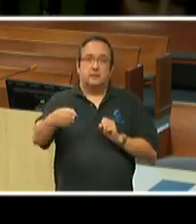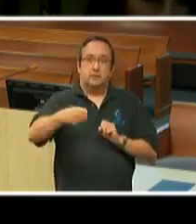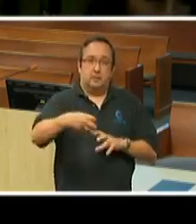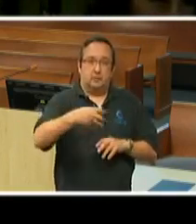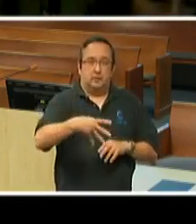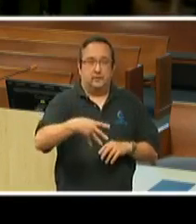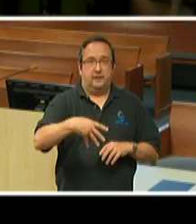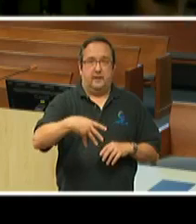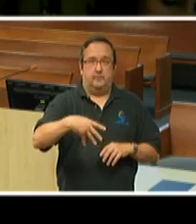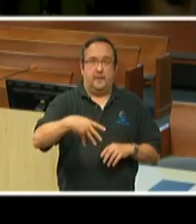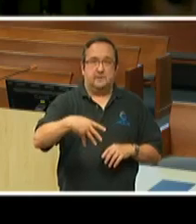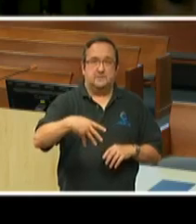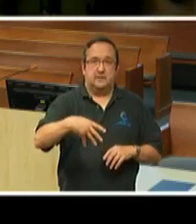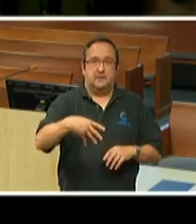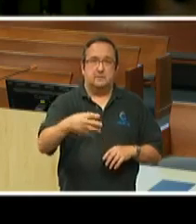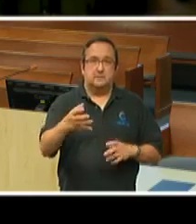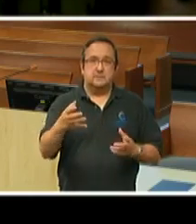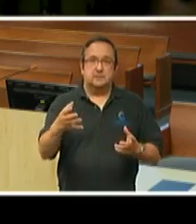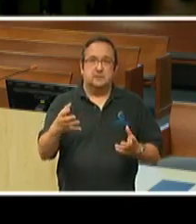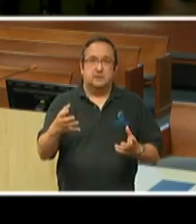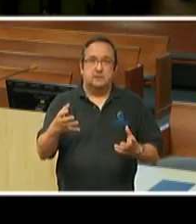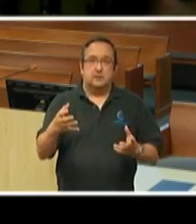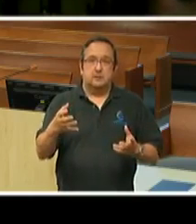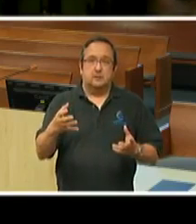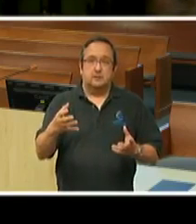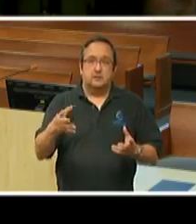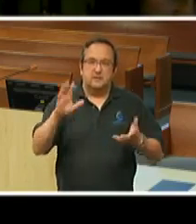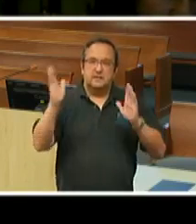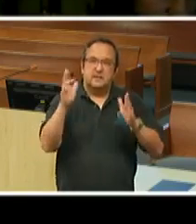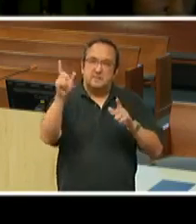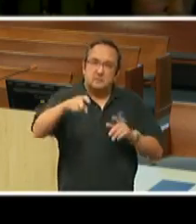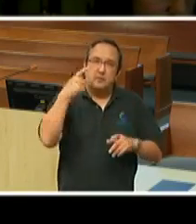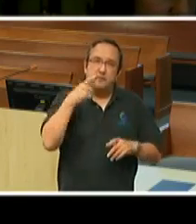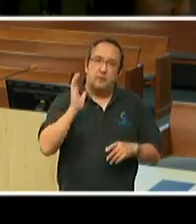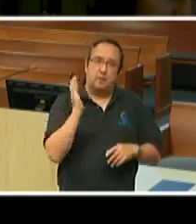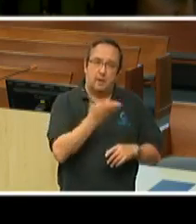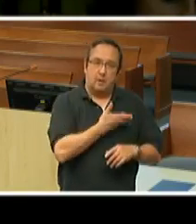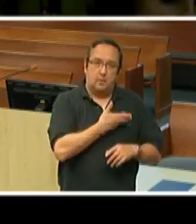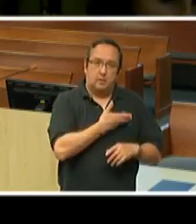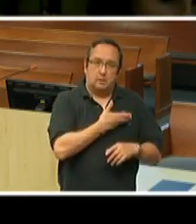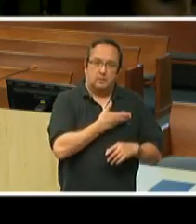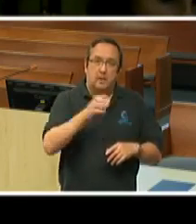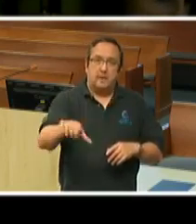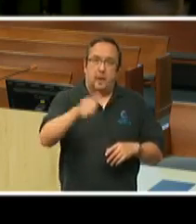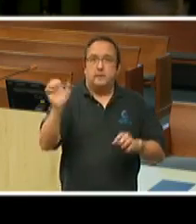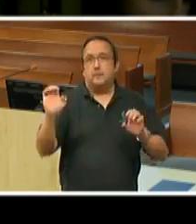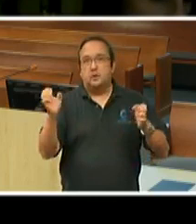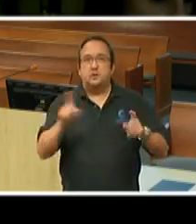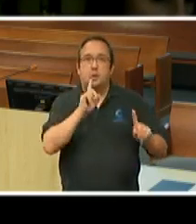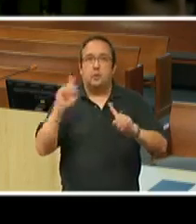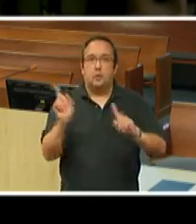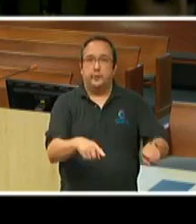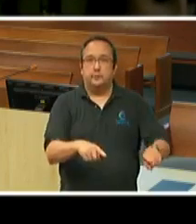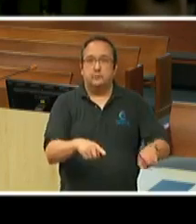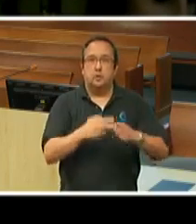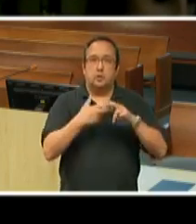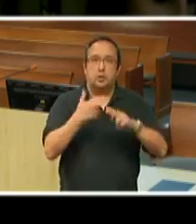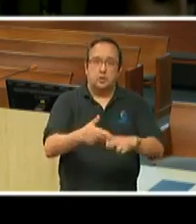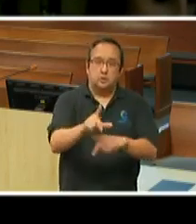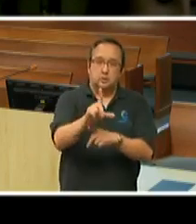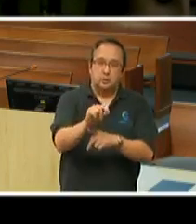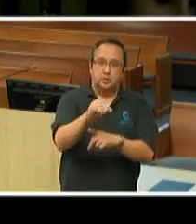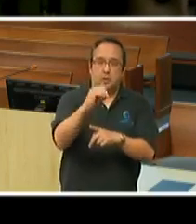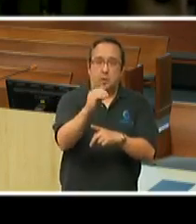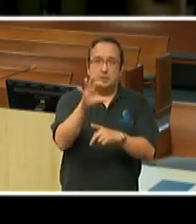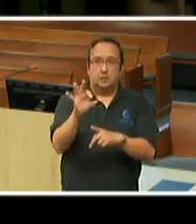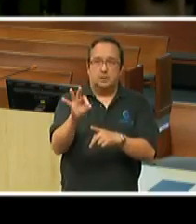and make any amendments that seem necessary for the other emergency order, which is called